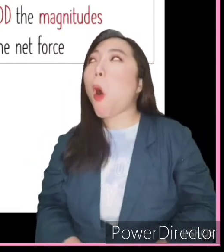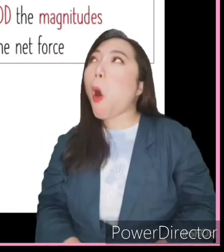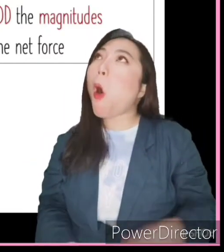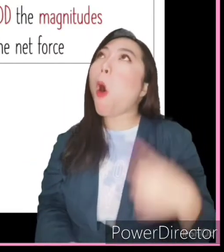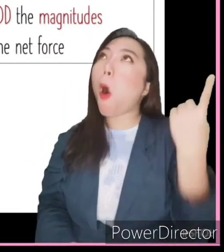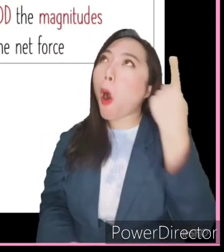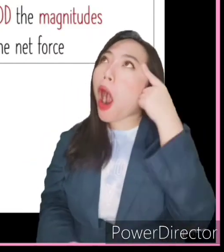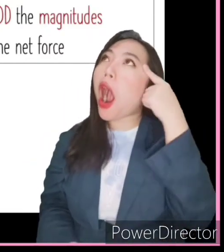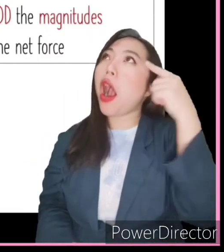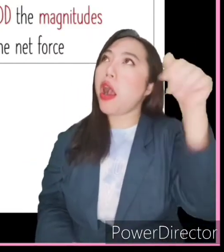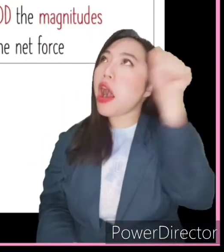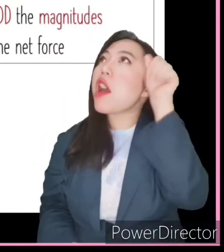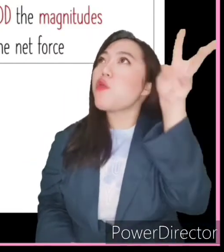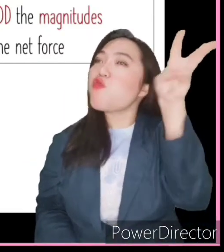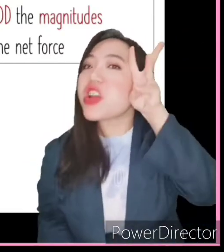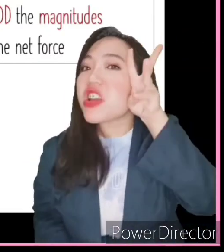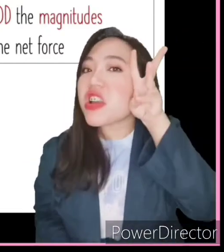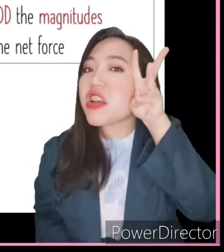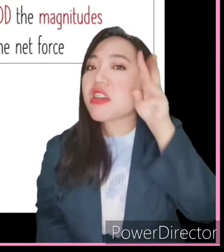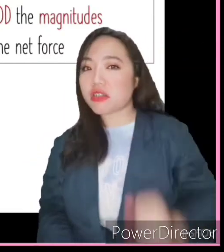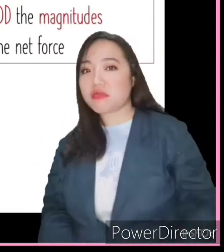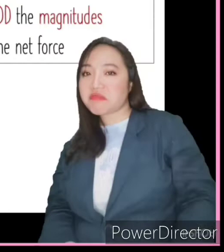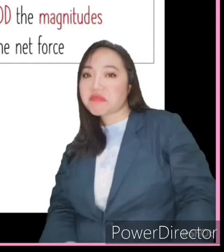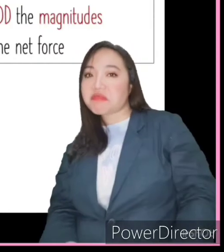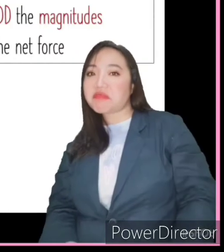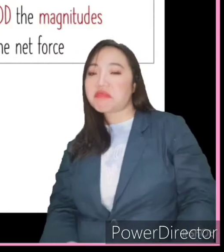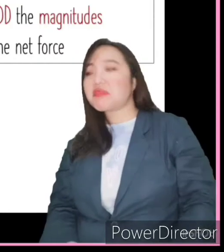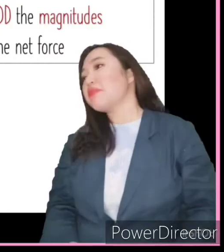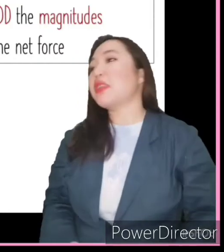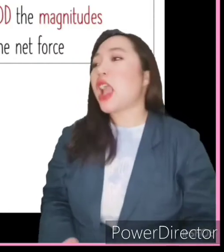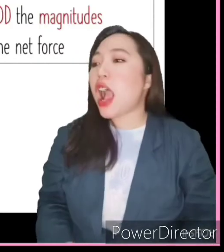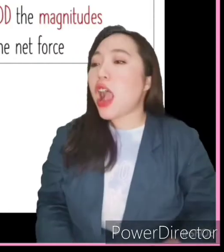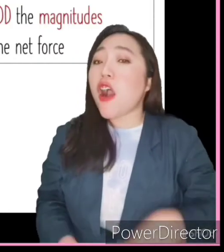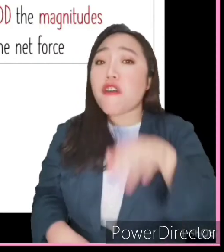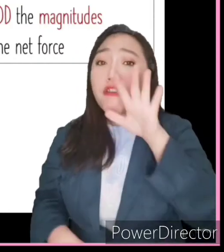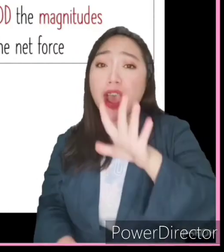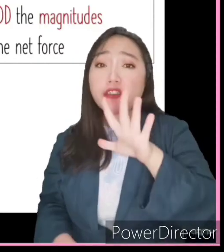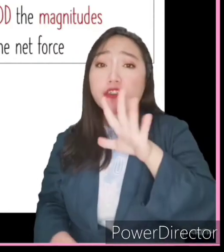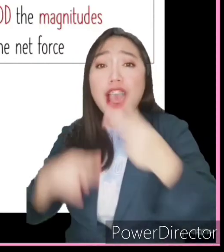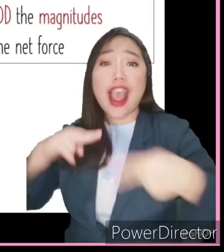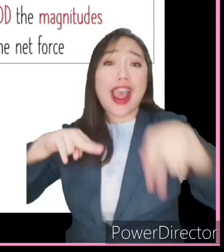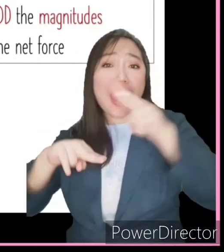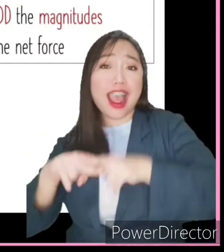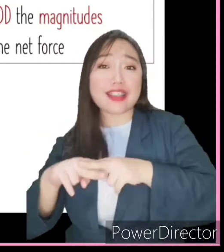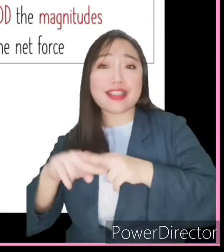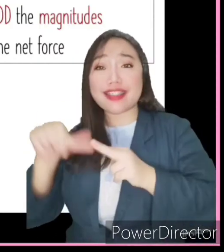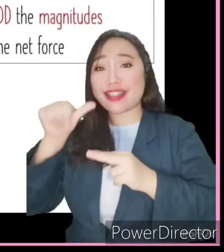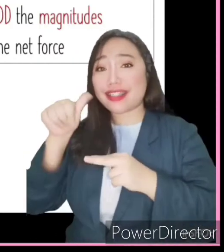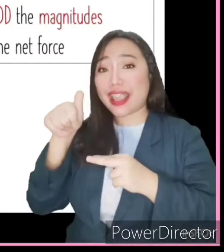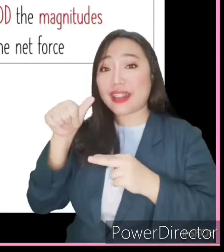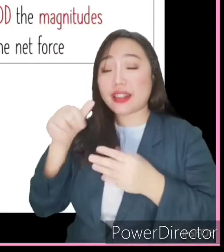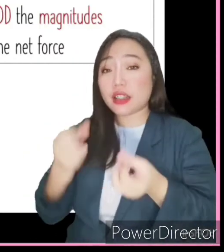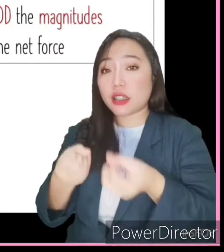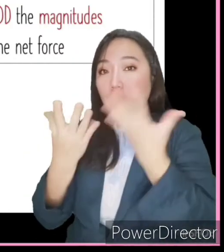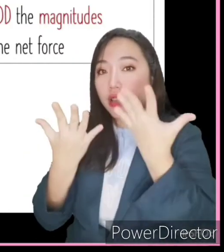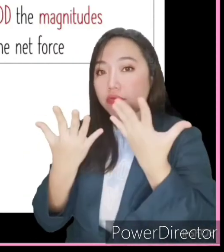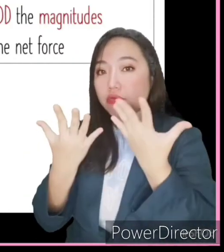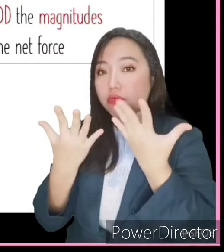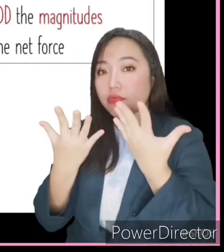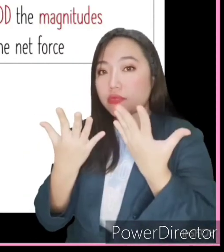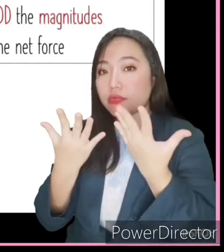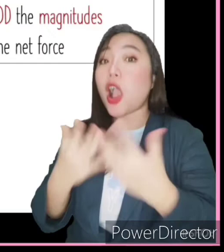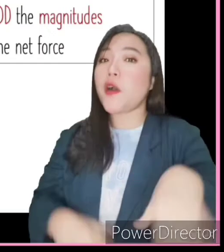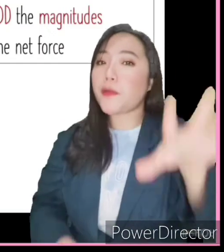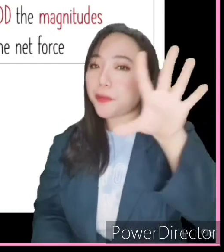would be all going to the east. So we just need to add them. Oh, yeah. Aware. So then 5 plus